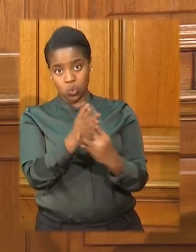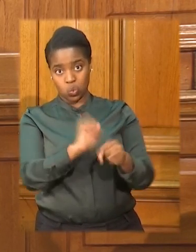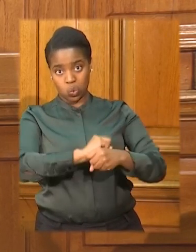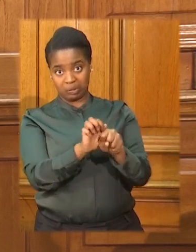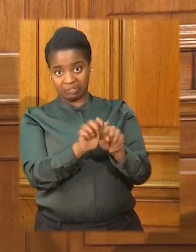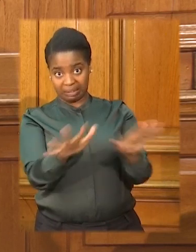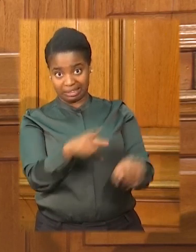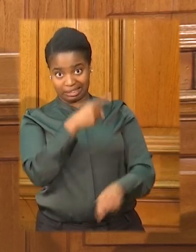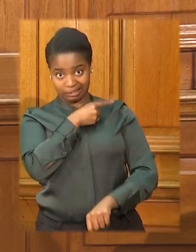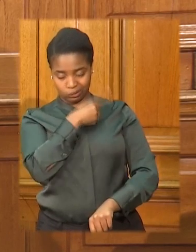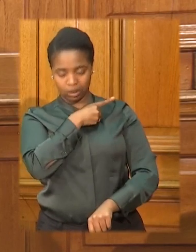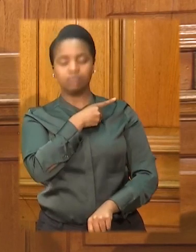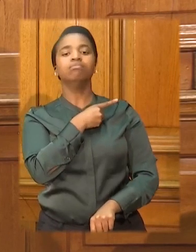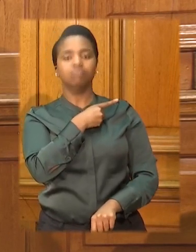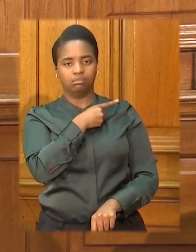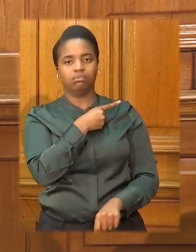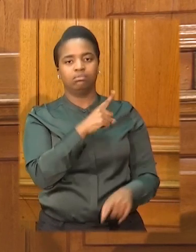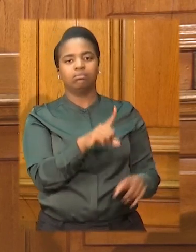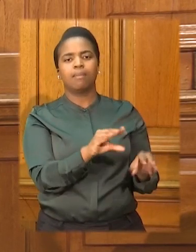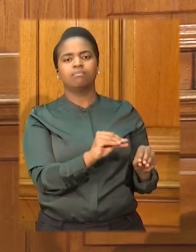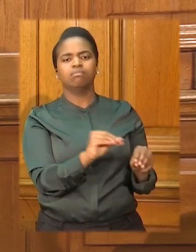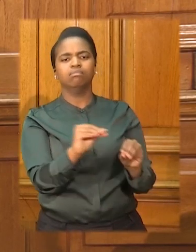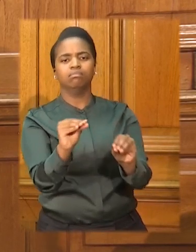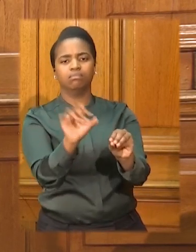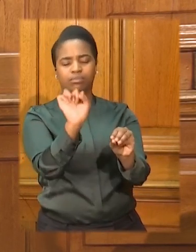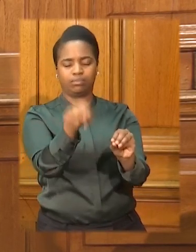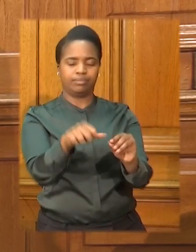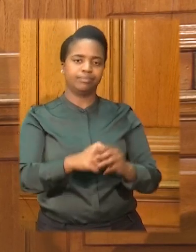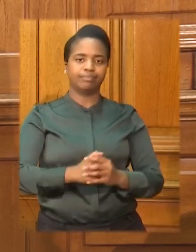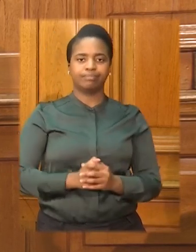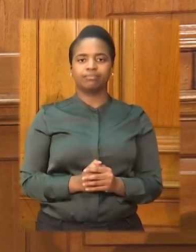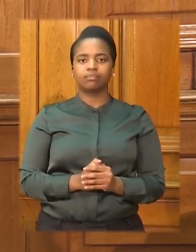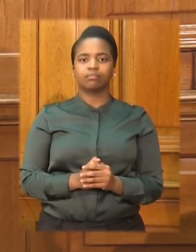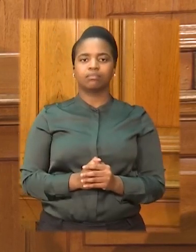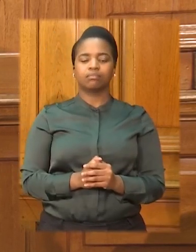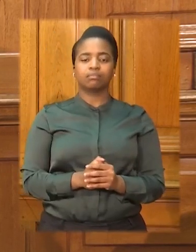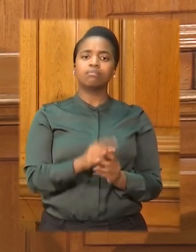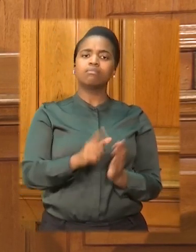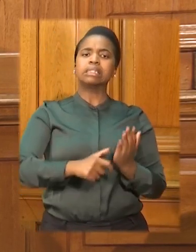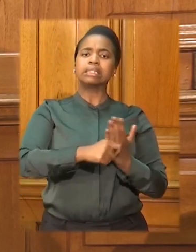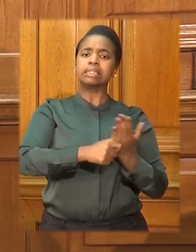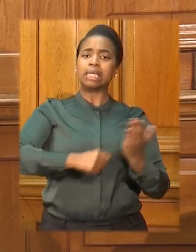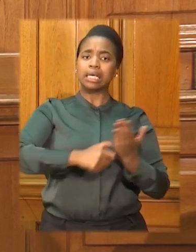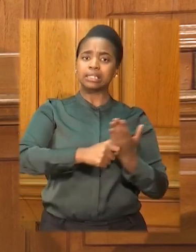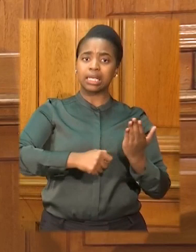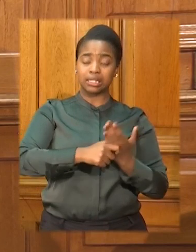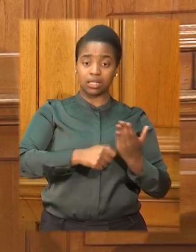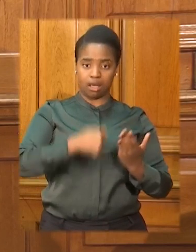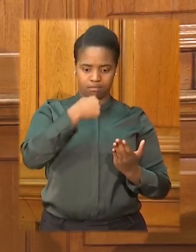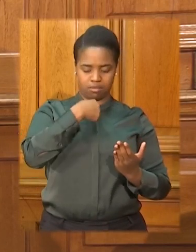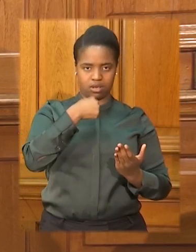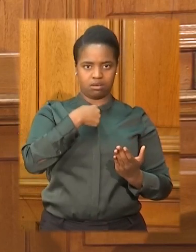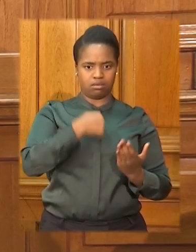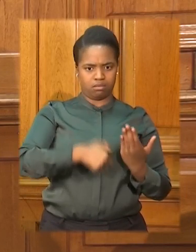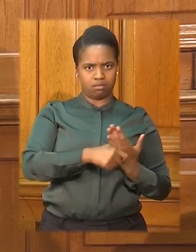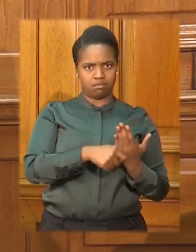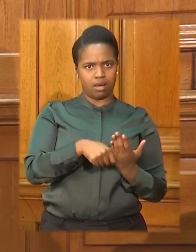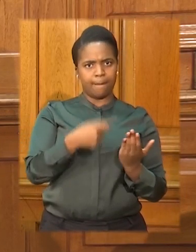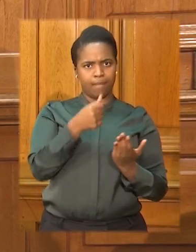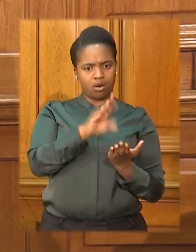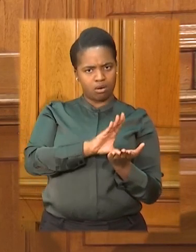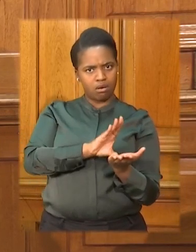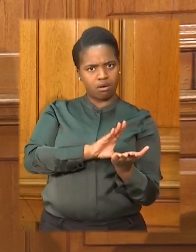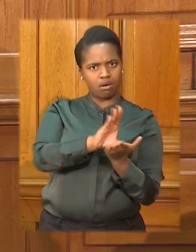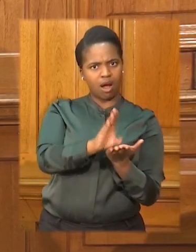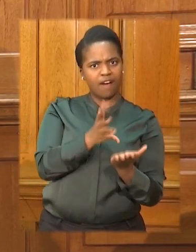period. And taxpayers who donate to the Solidarity Fund will be able to claim up to